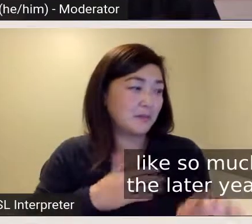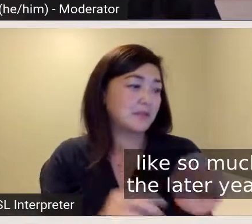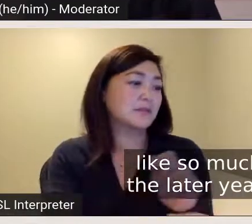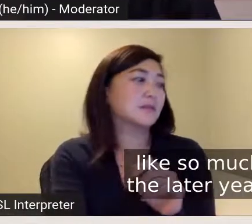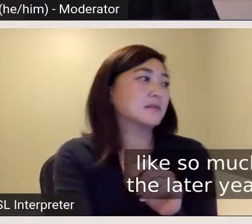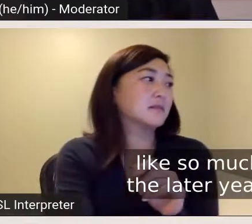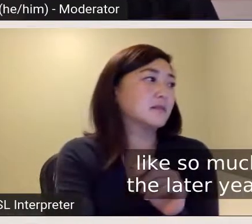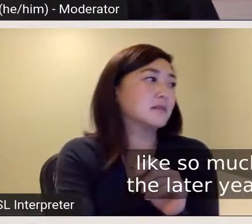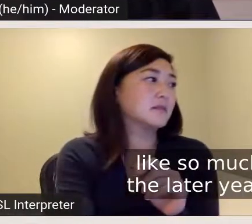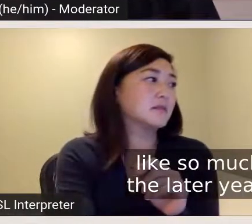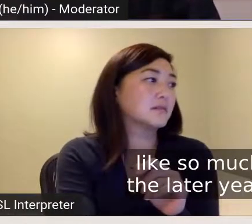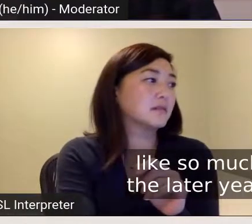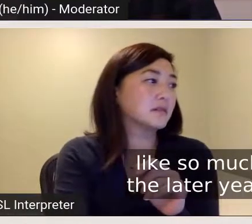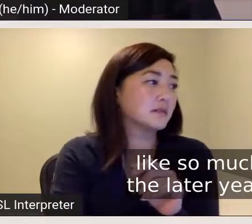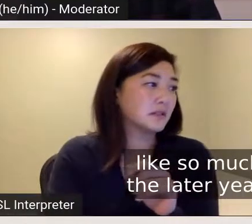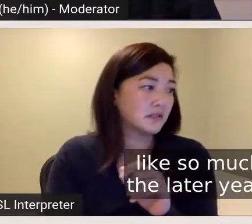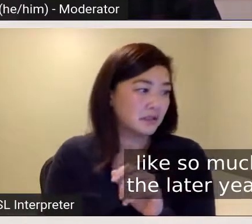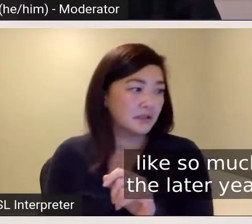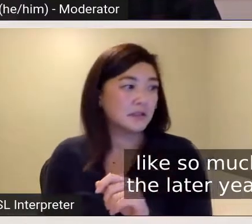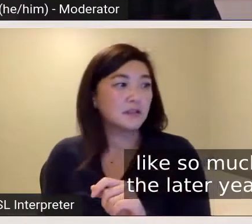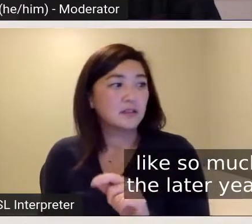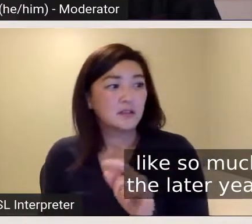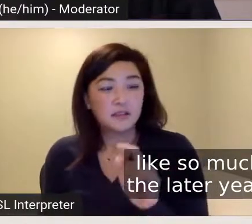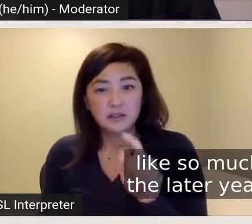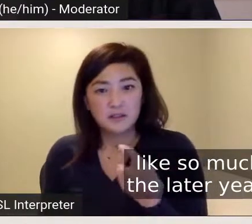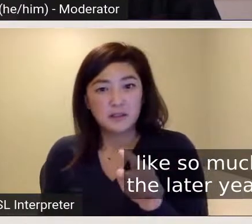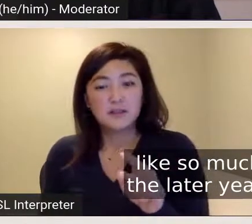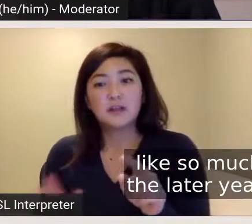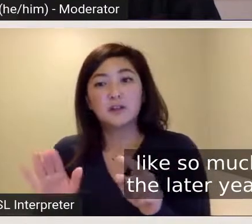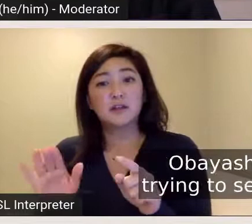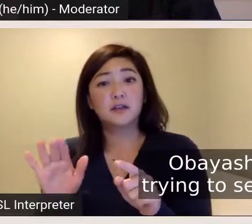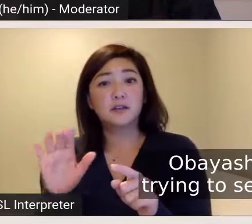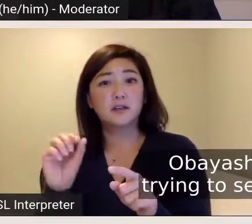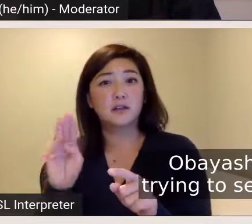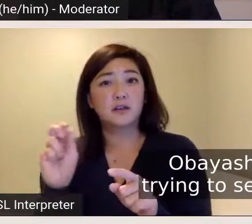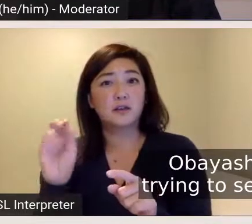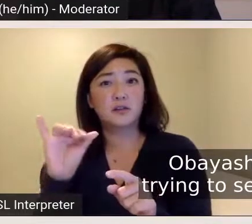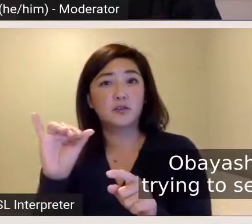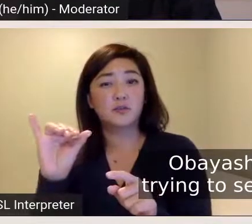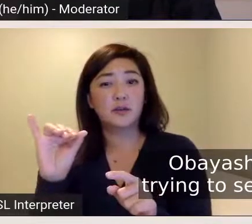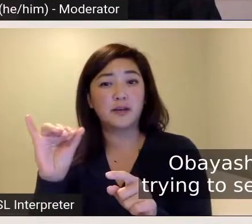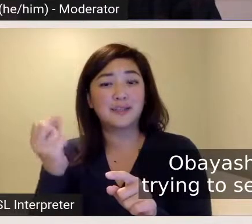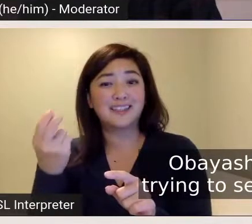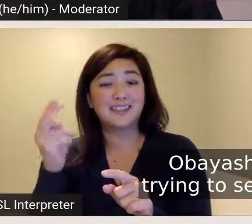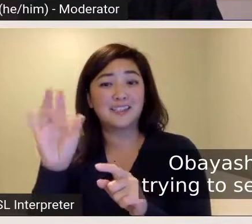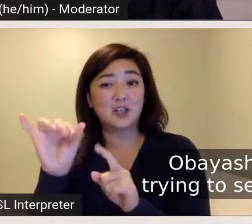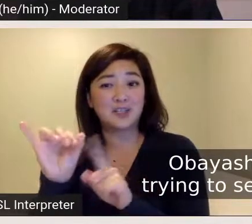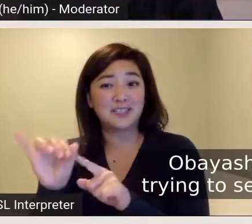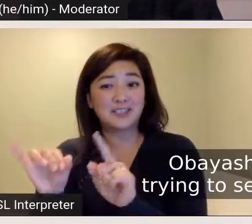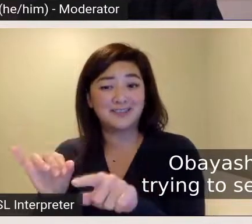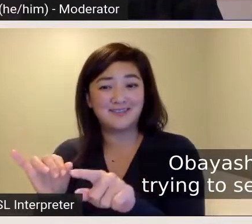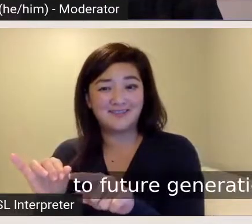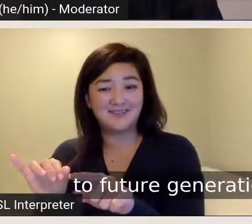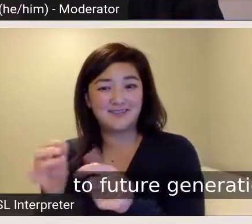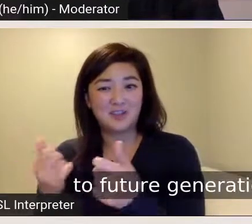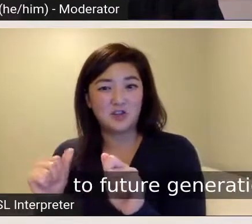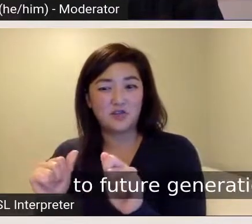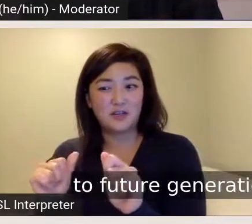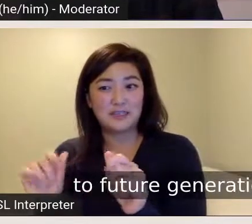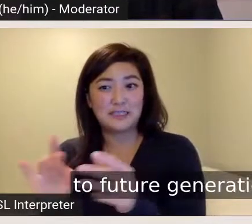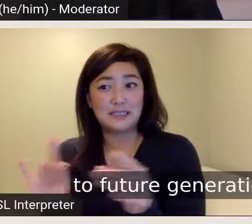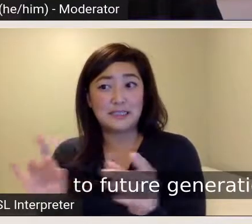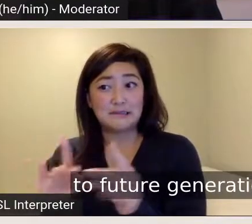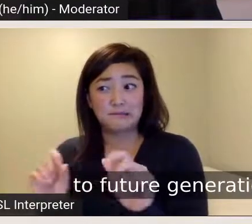like so much of his work in the later years of his career, Obayashi was really trying to send a message to